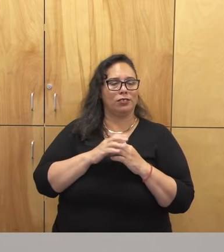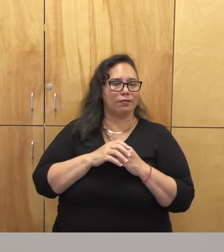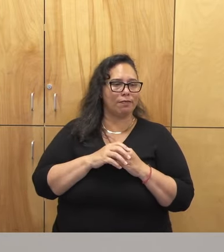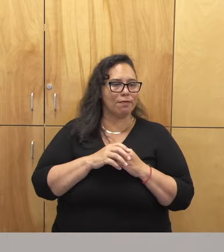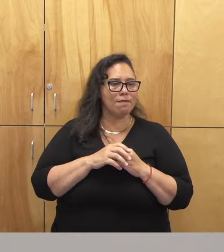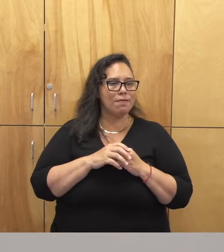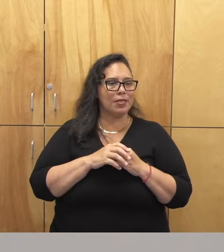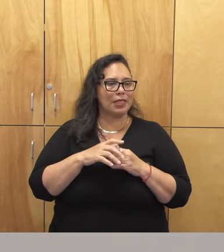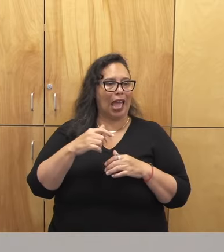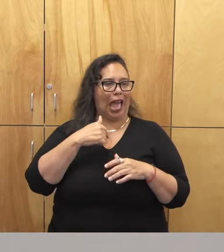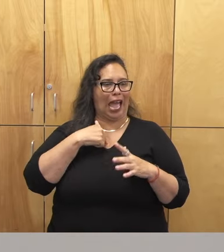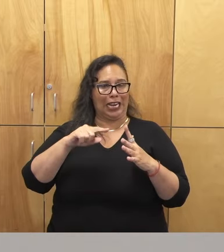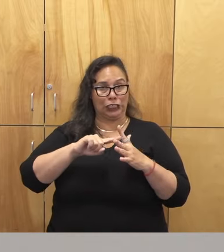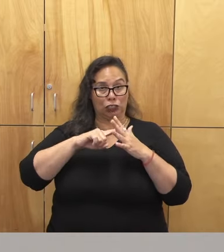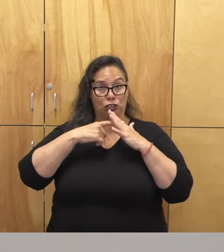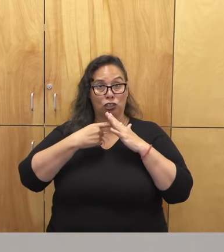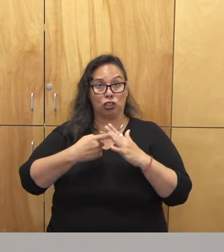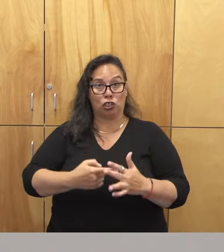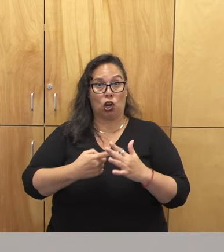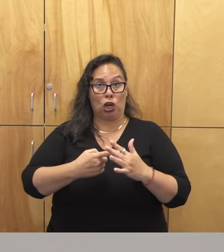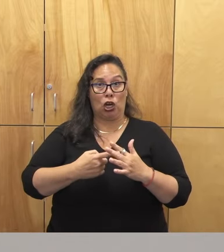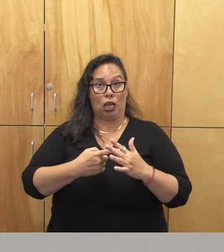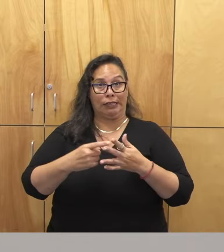I started off very busy